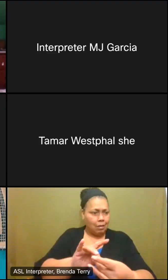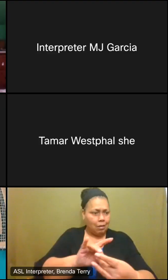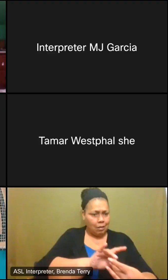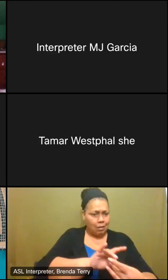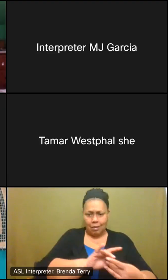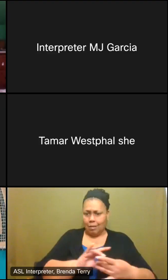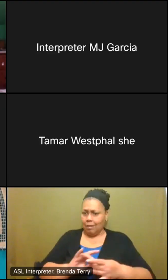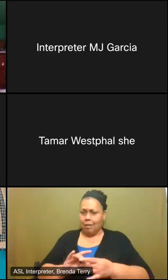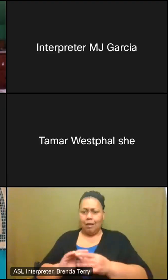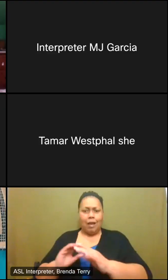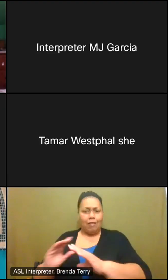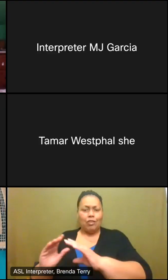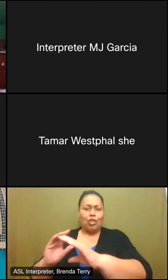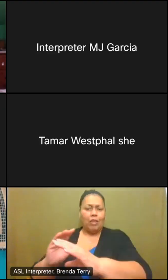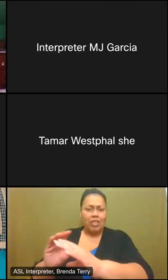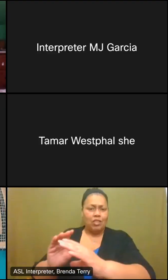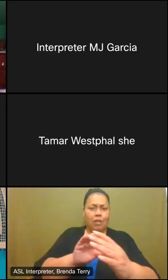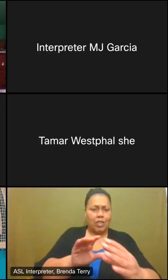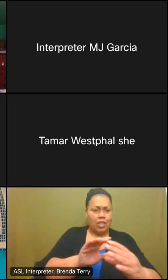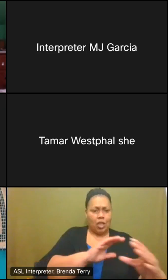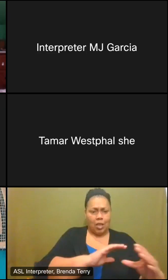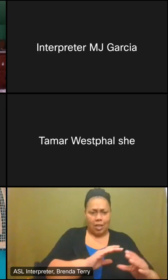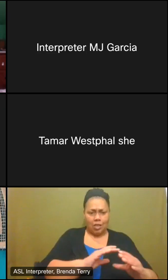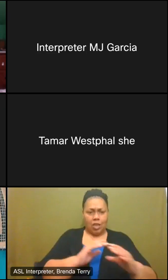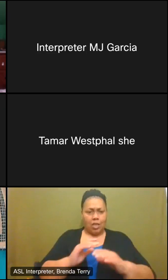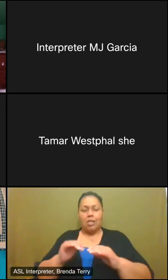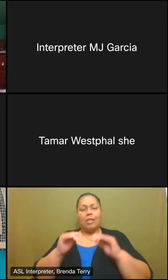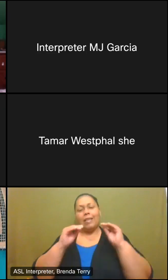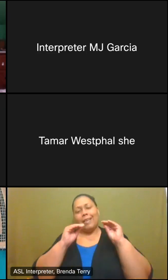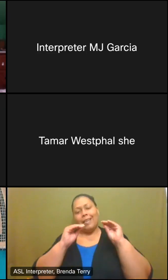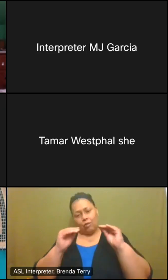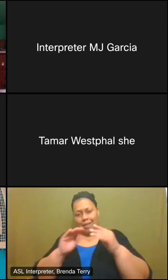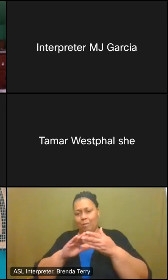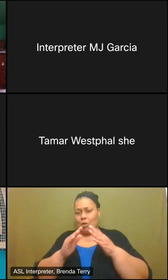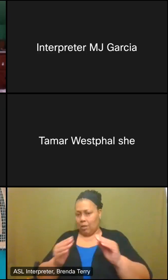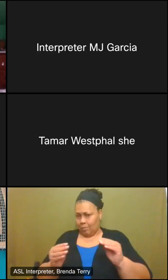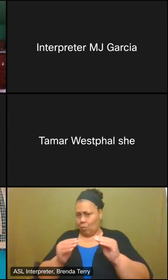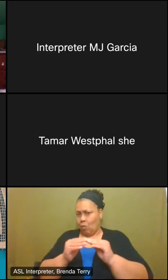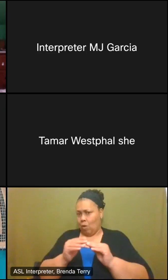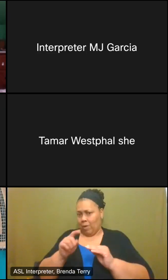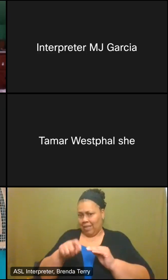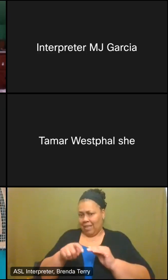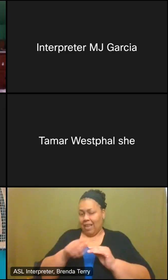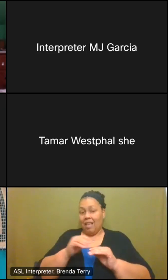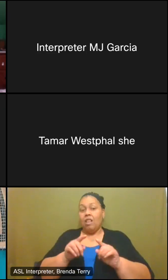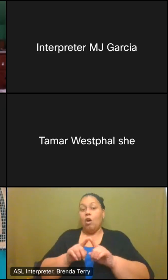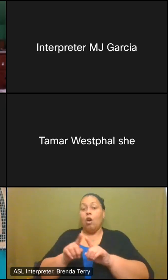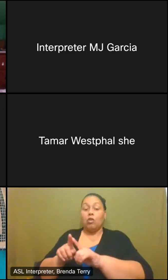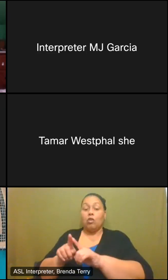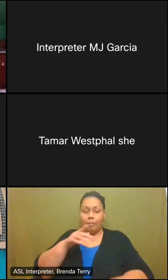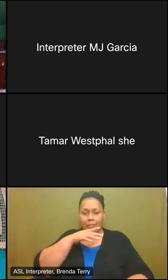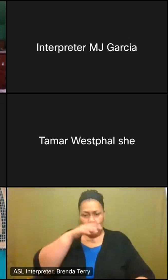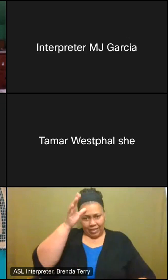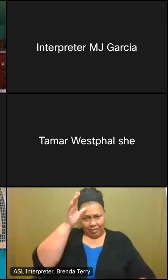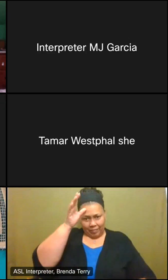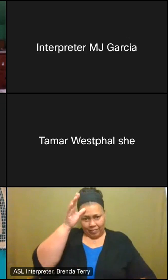to educate more our community about that, and also parenting, because I